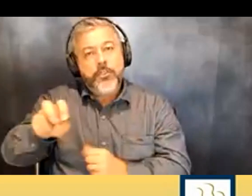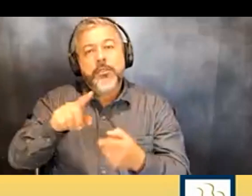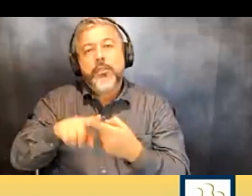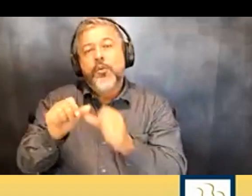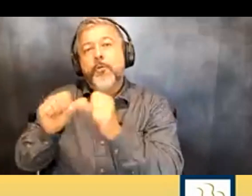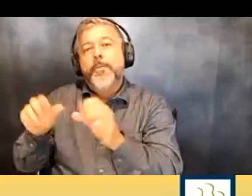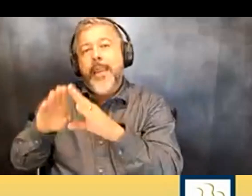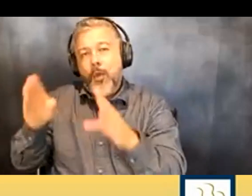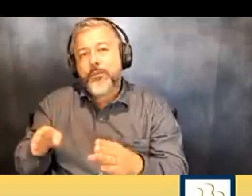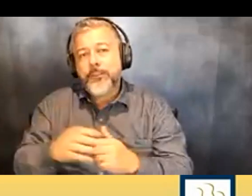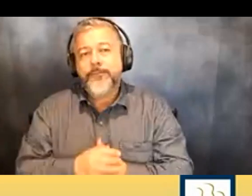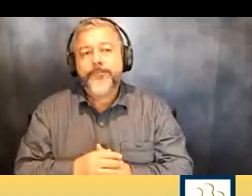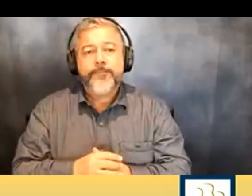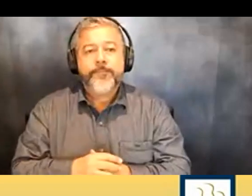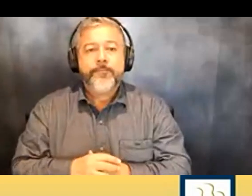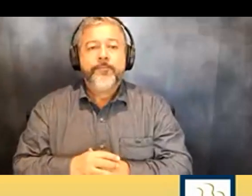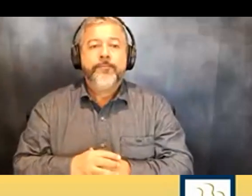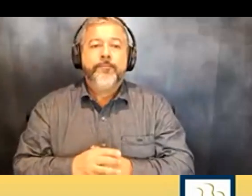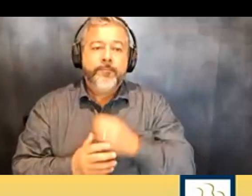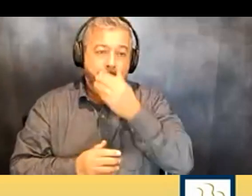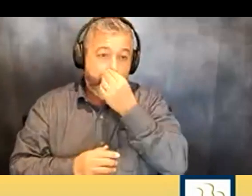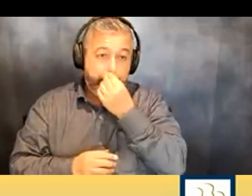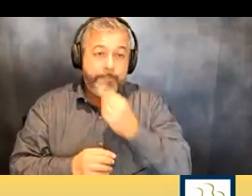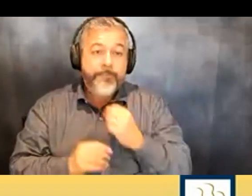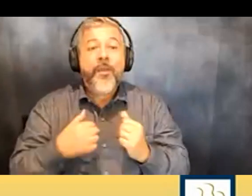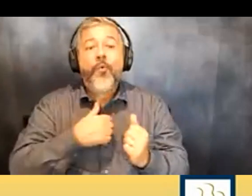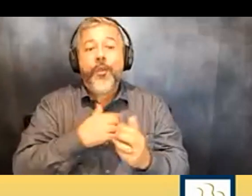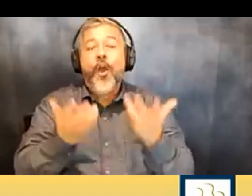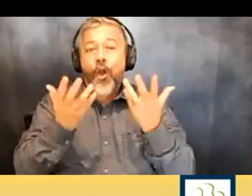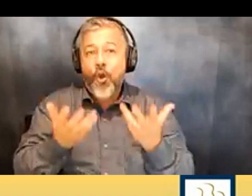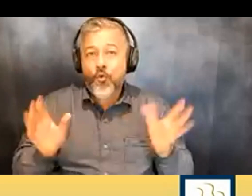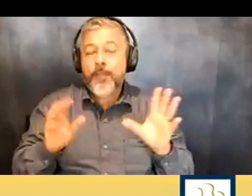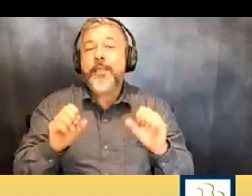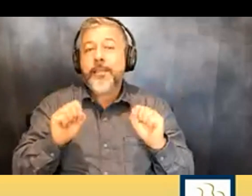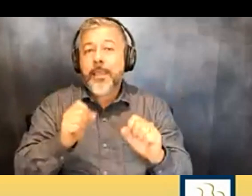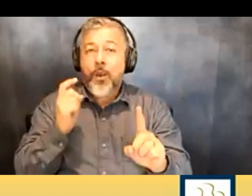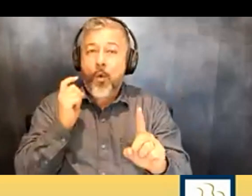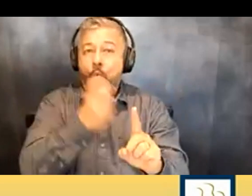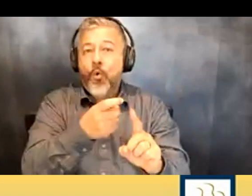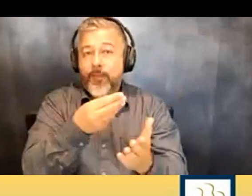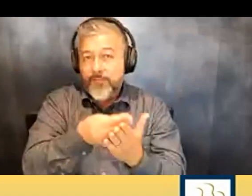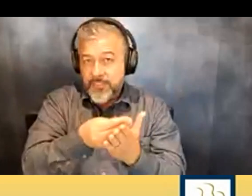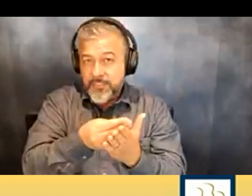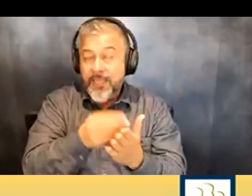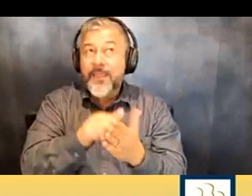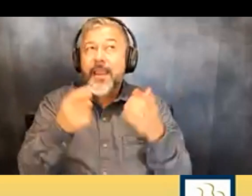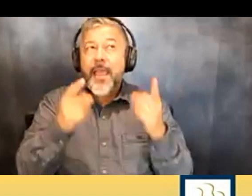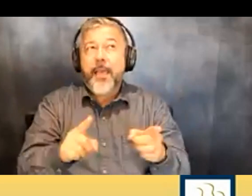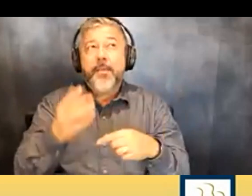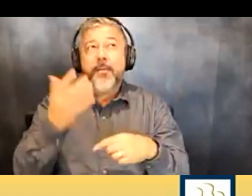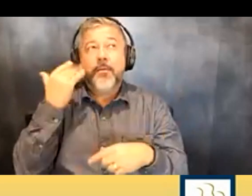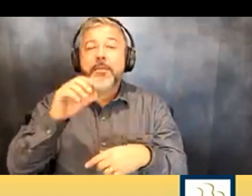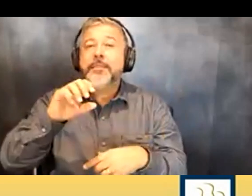permanent housing. And we were already able to award these funds, and that happened in